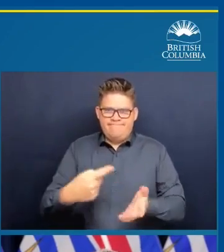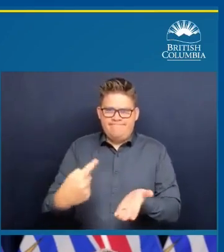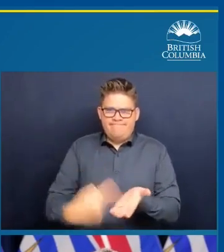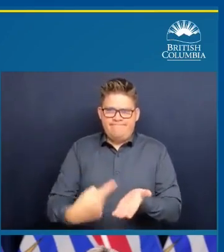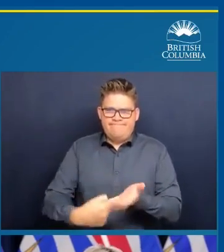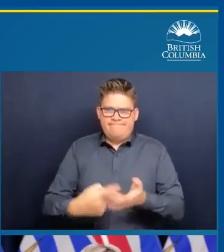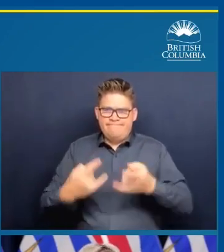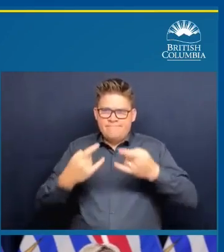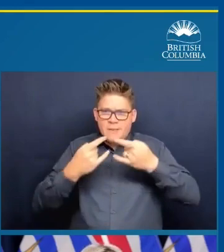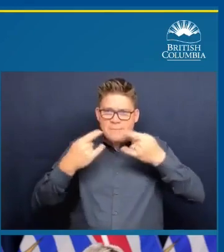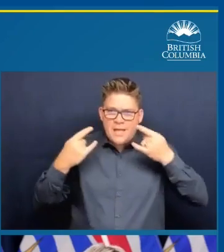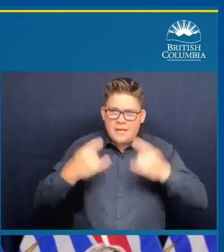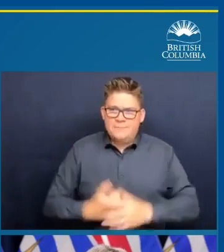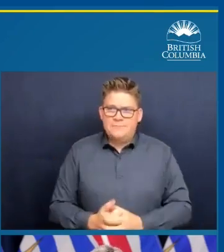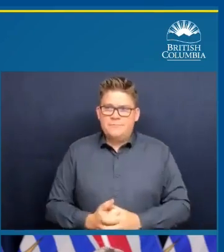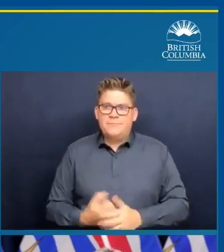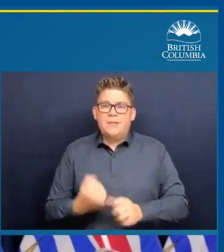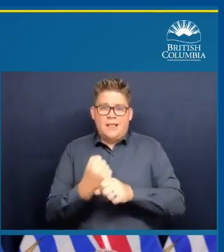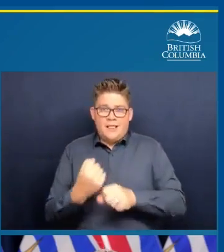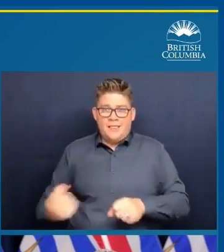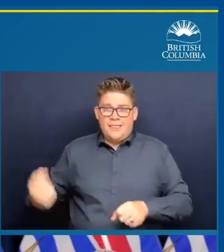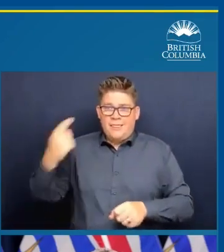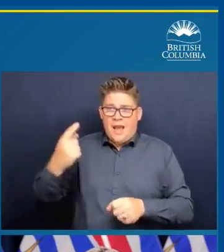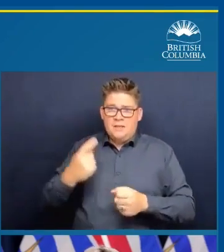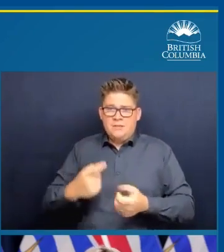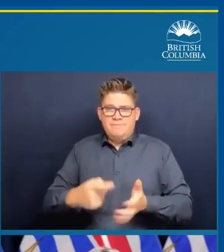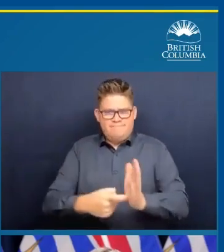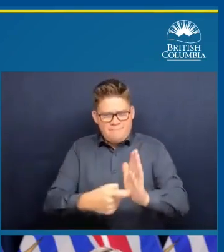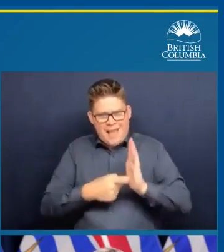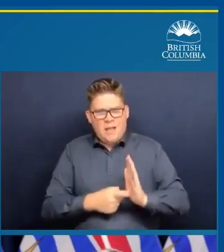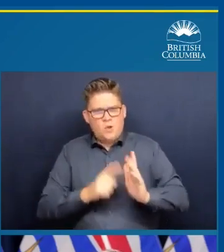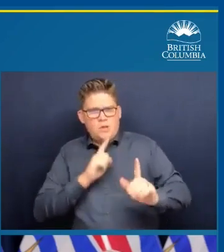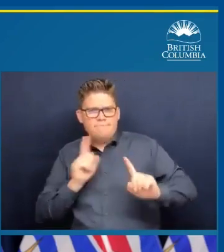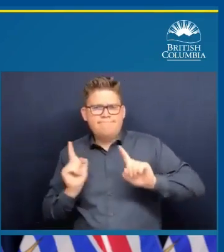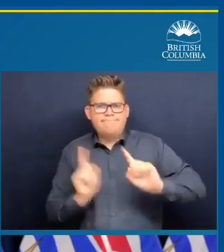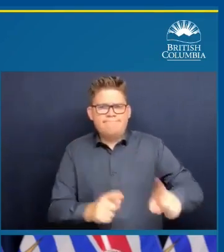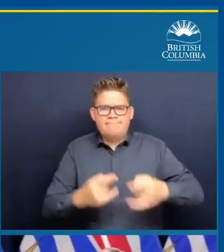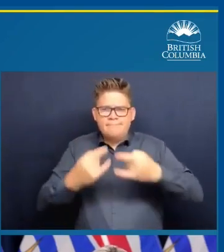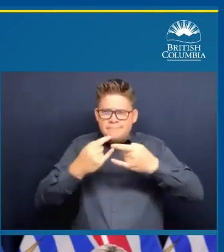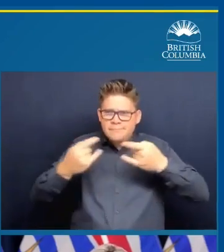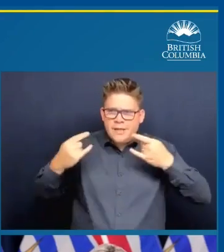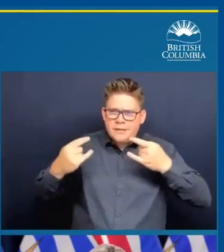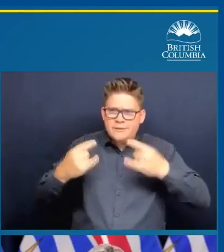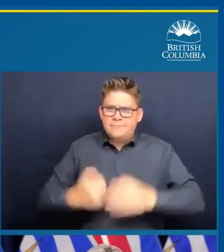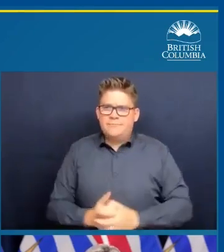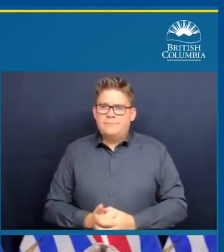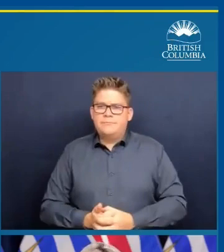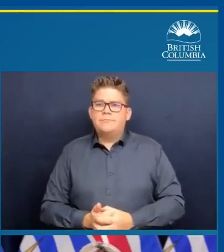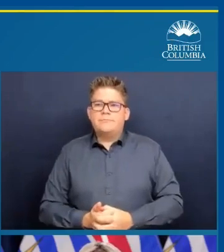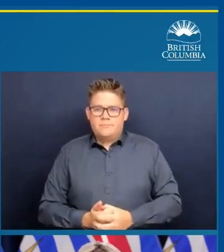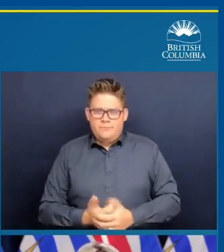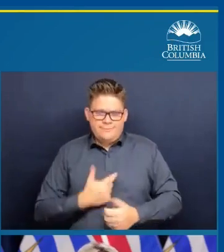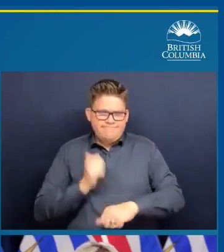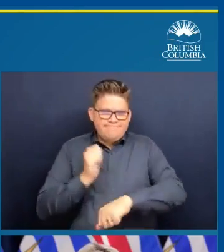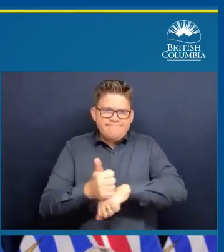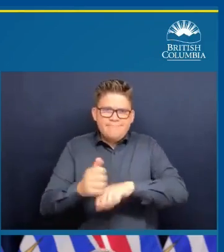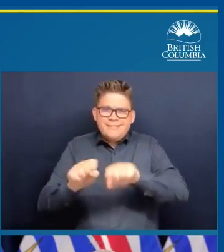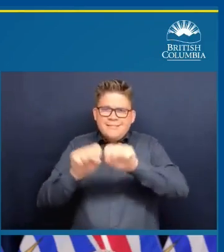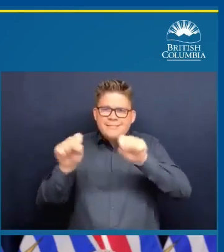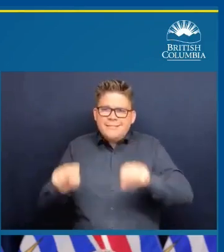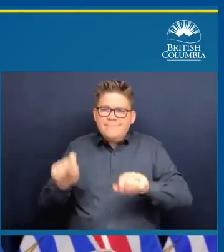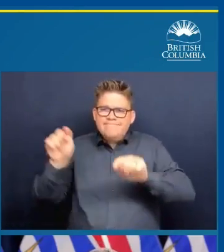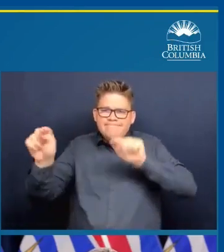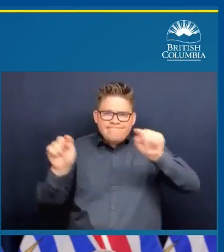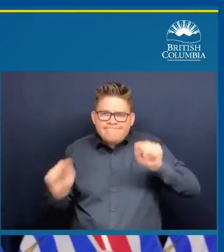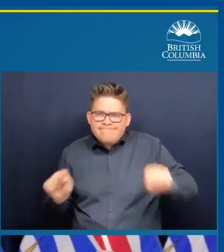had mask mandates, but they were not in isolation. It was in the context of what we were facing at the time, including